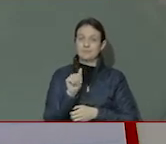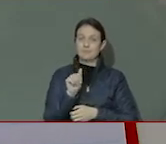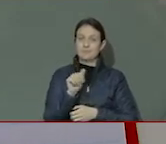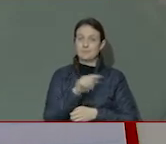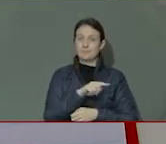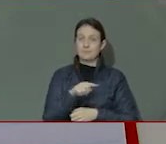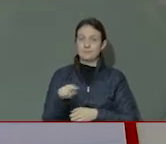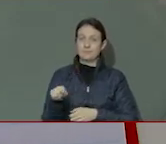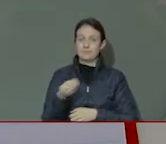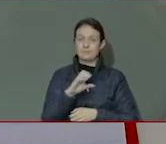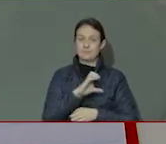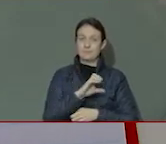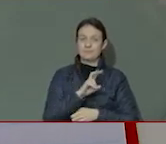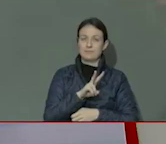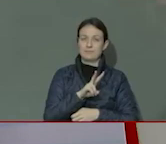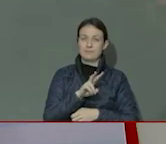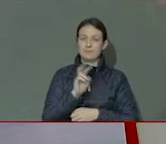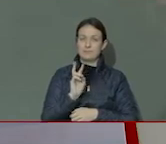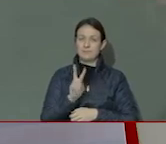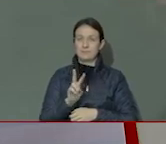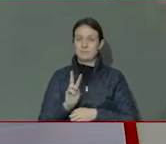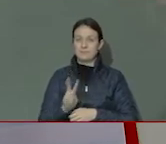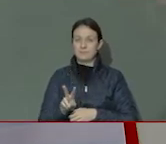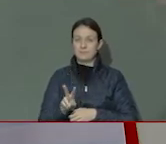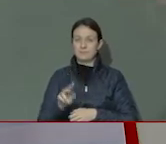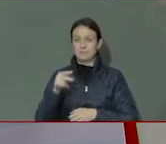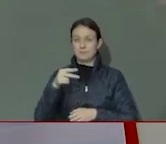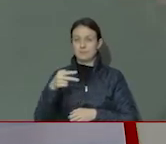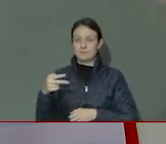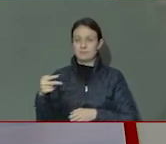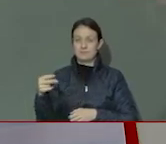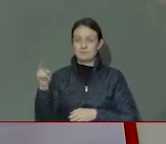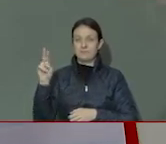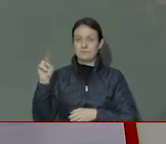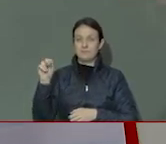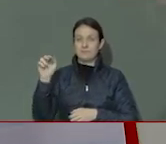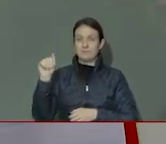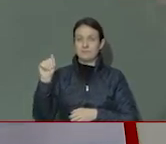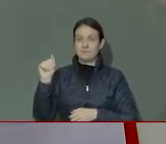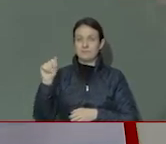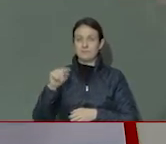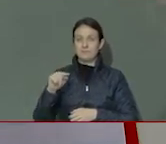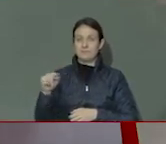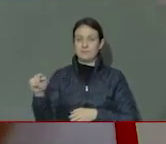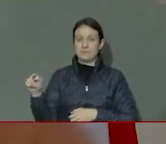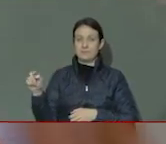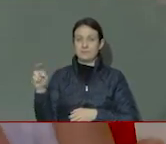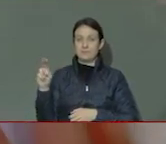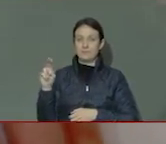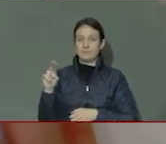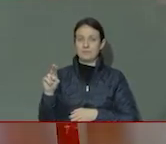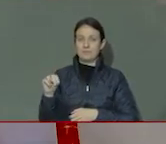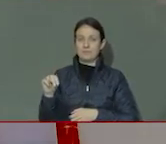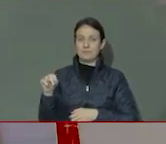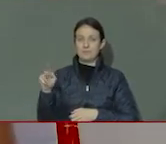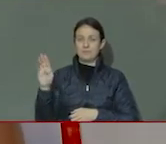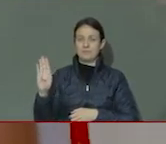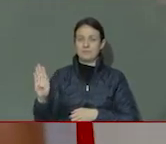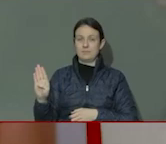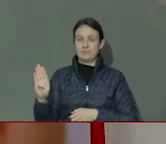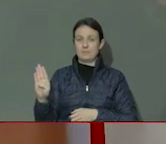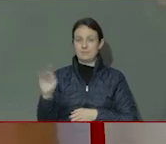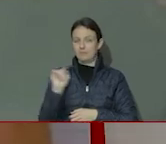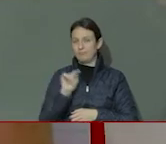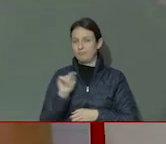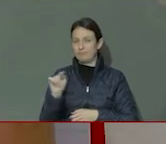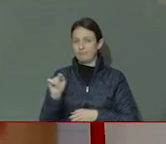over CB VB is equal to NA over NB. So this is the